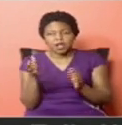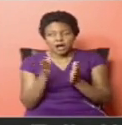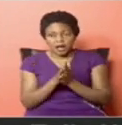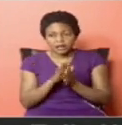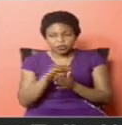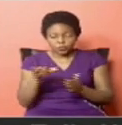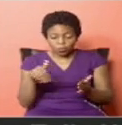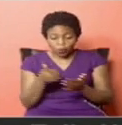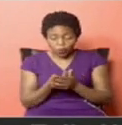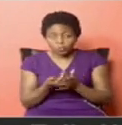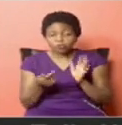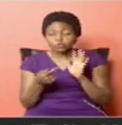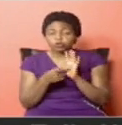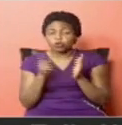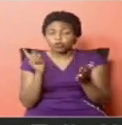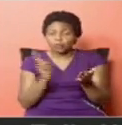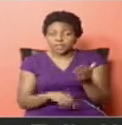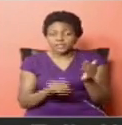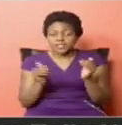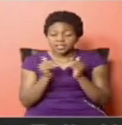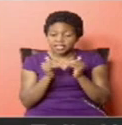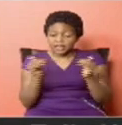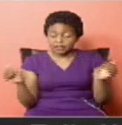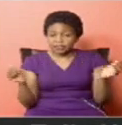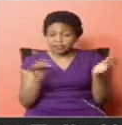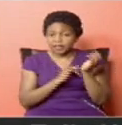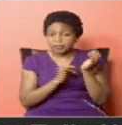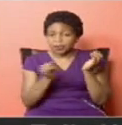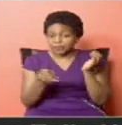all this revealed that the level of employment